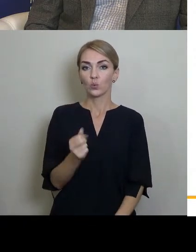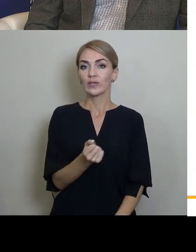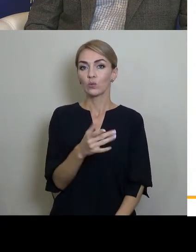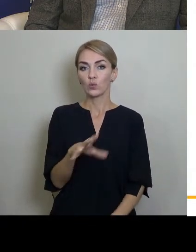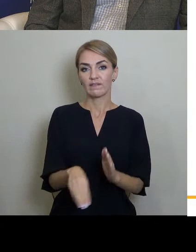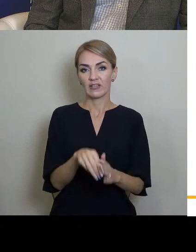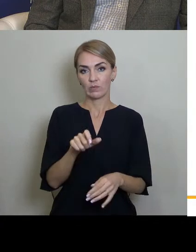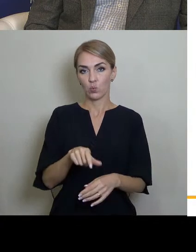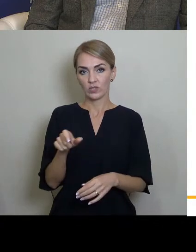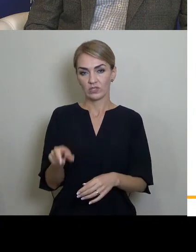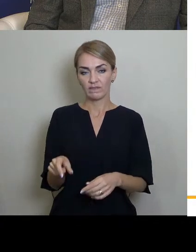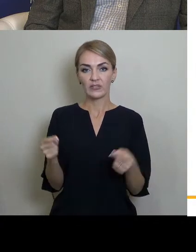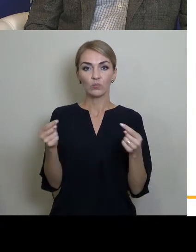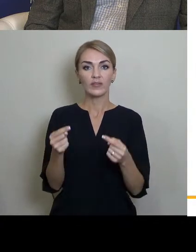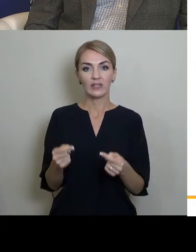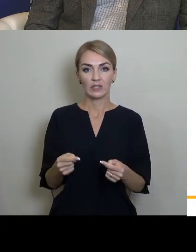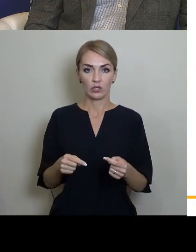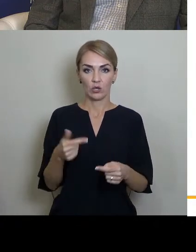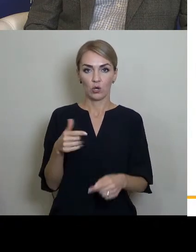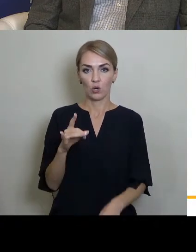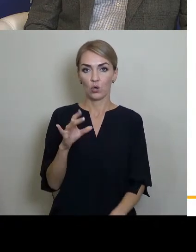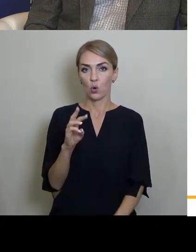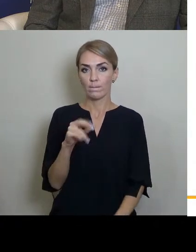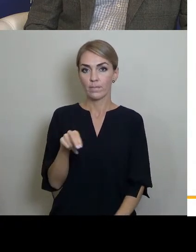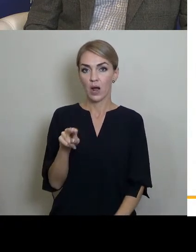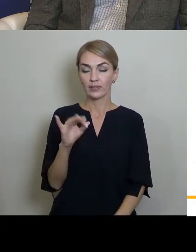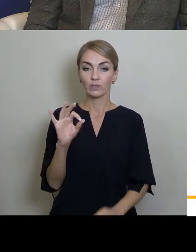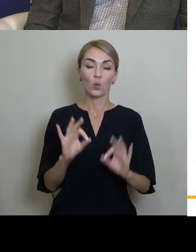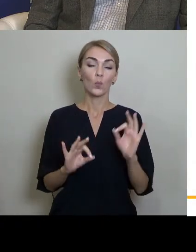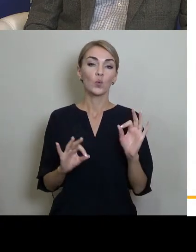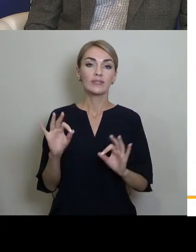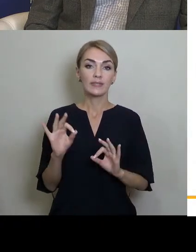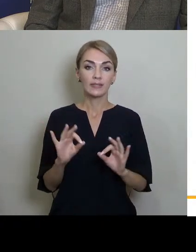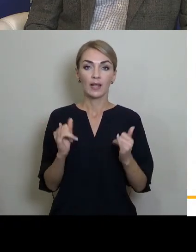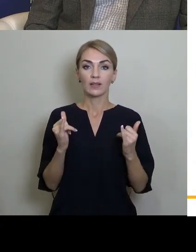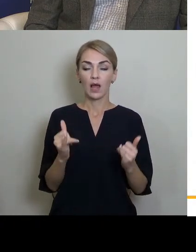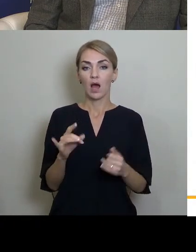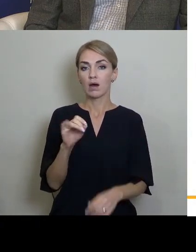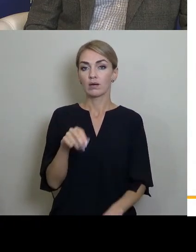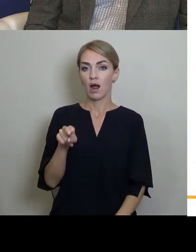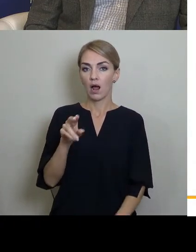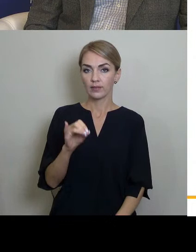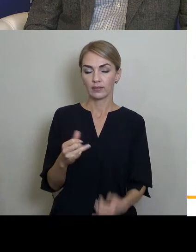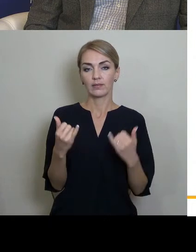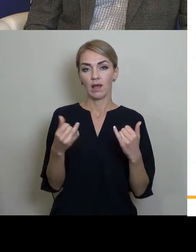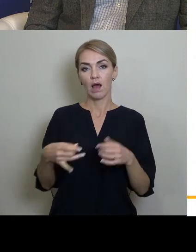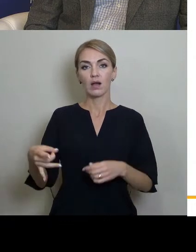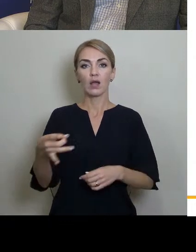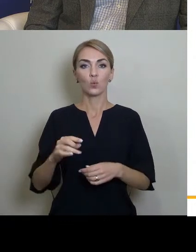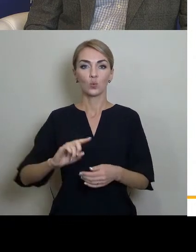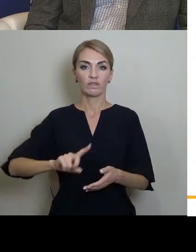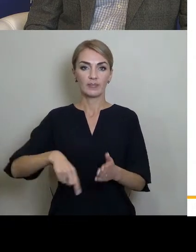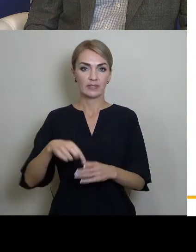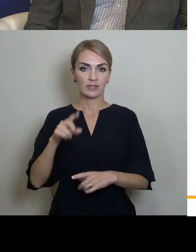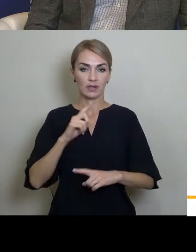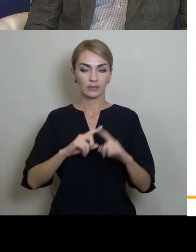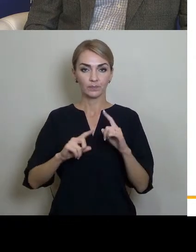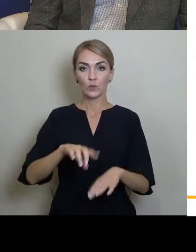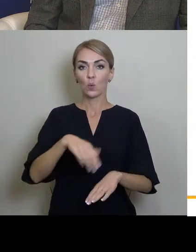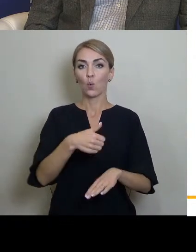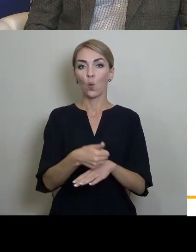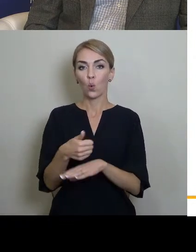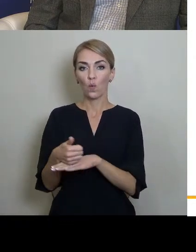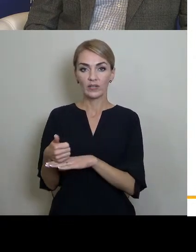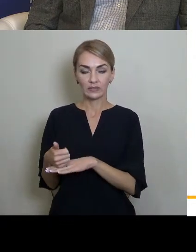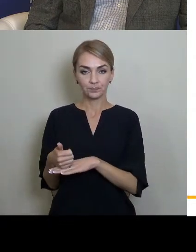everything depends on the number of the electors in the relevant community, but proportional both for the council and for the rayon